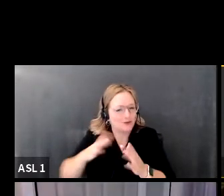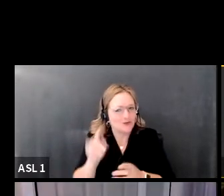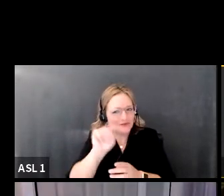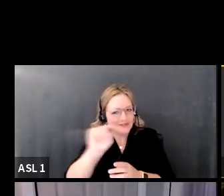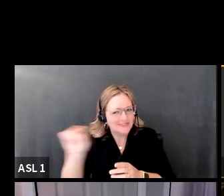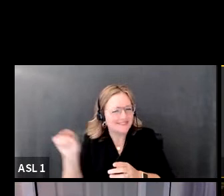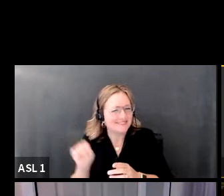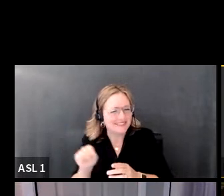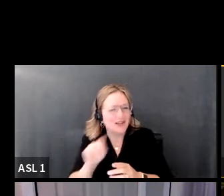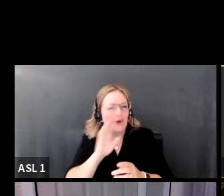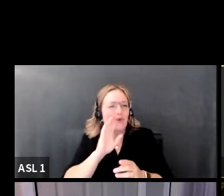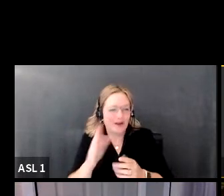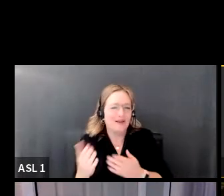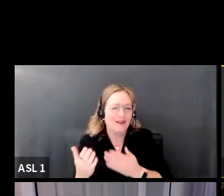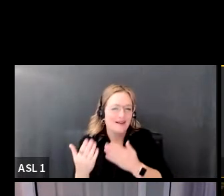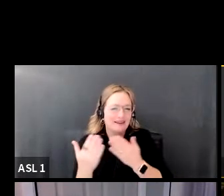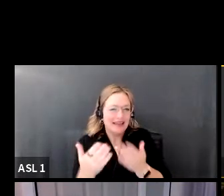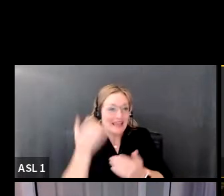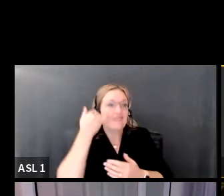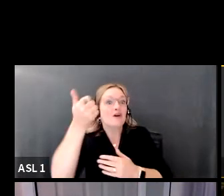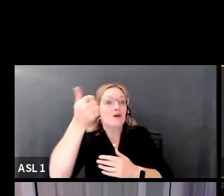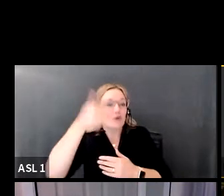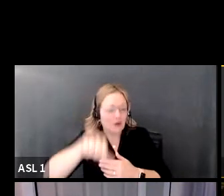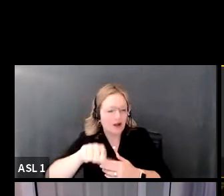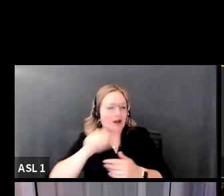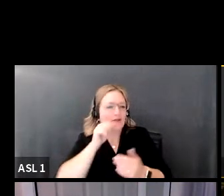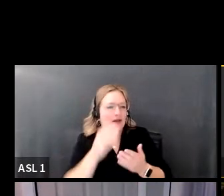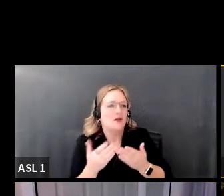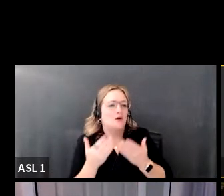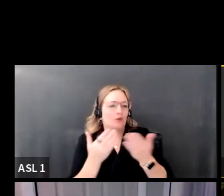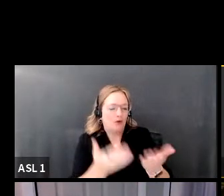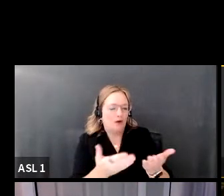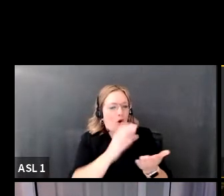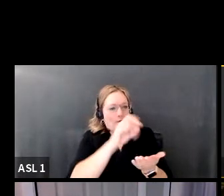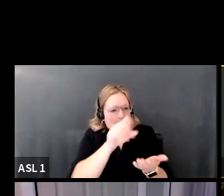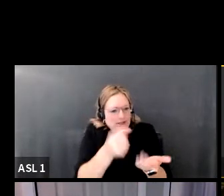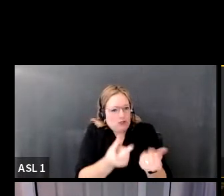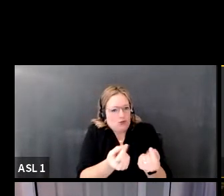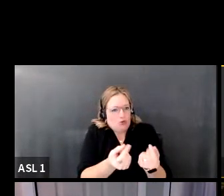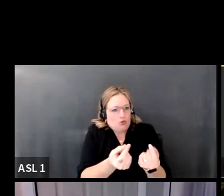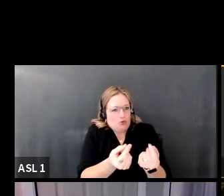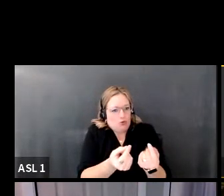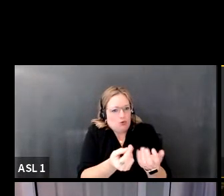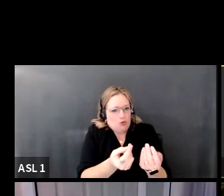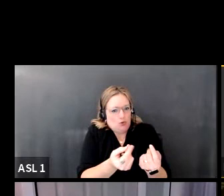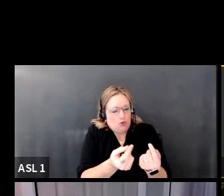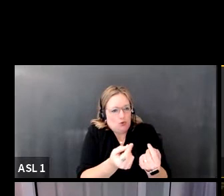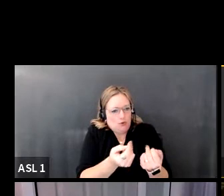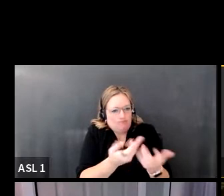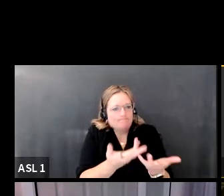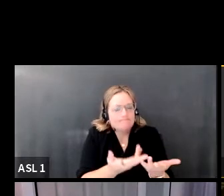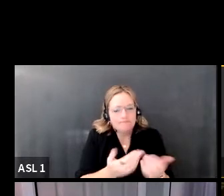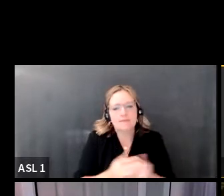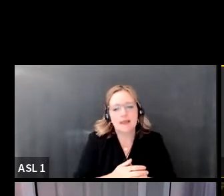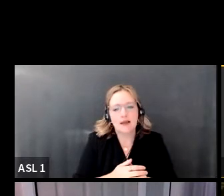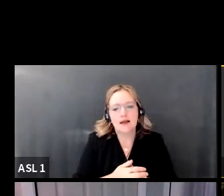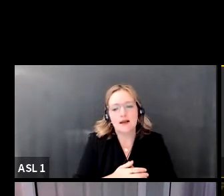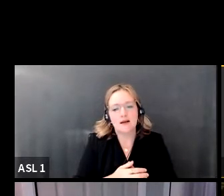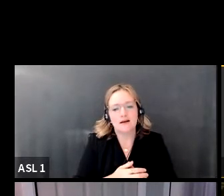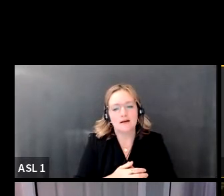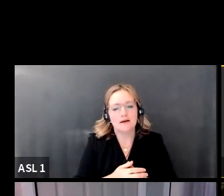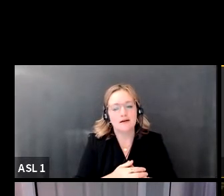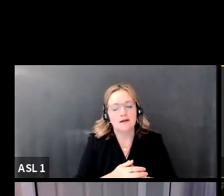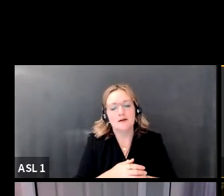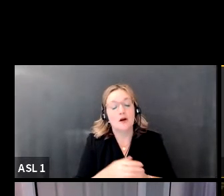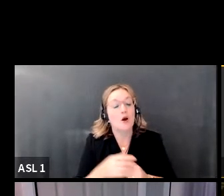so in all likelihood if that is a rejection that's going right back to ops anyway uh so i i would not wait